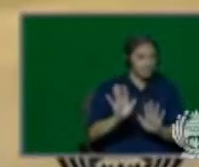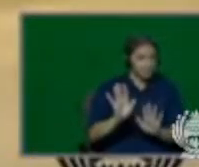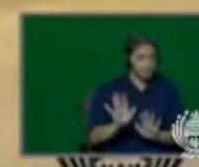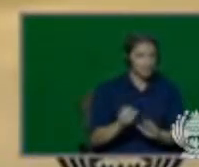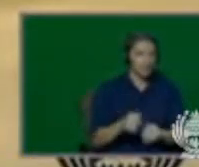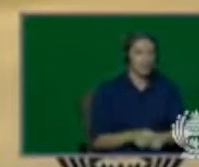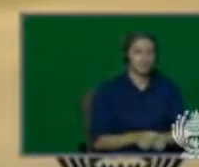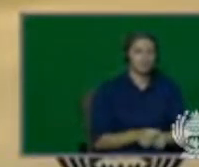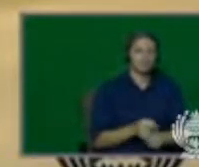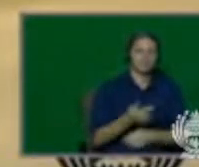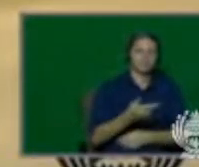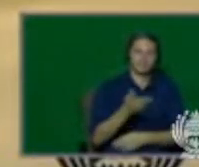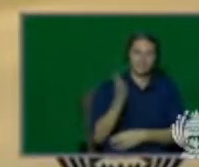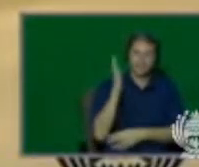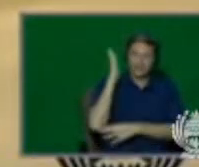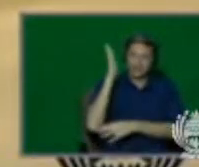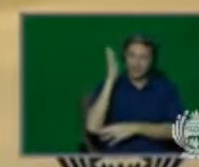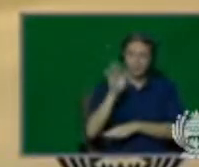Order, honorable members.